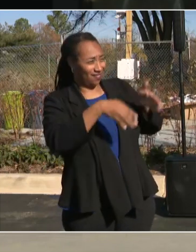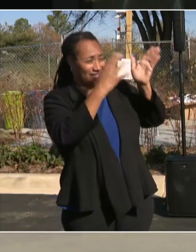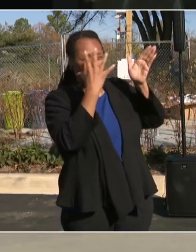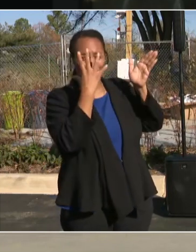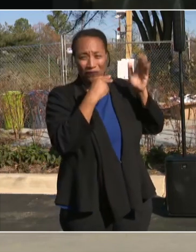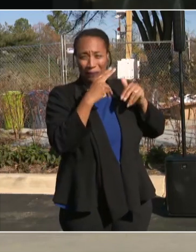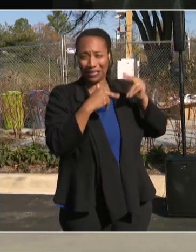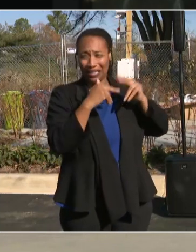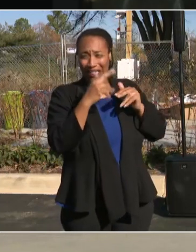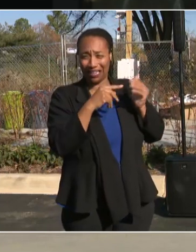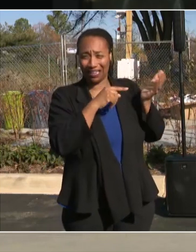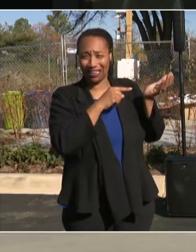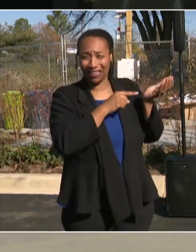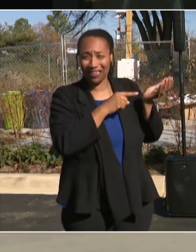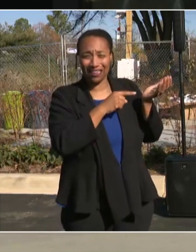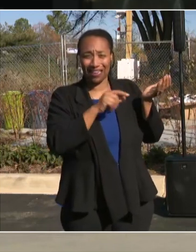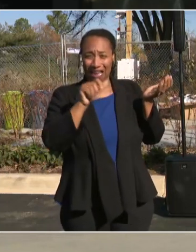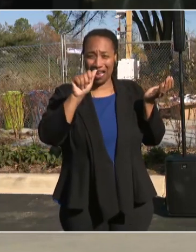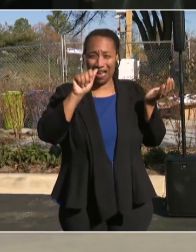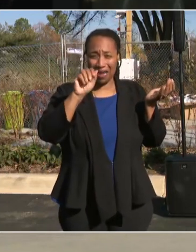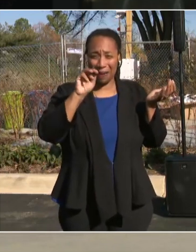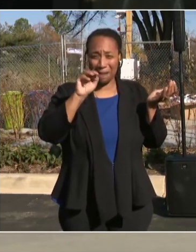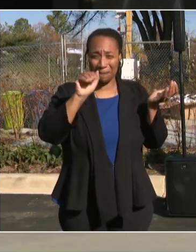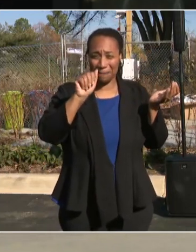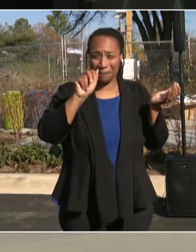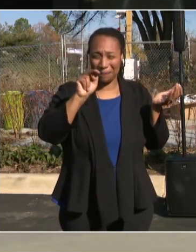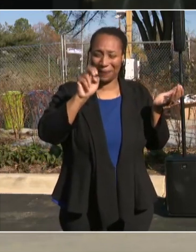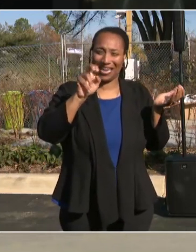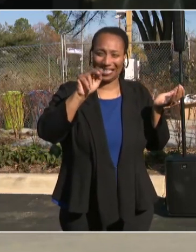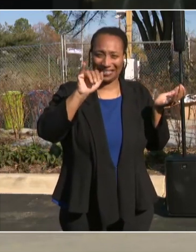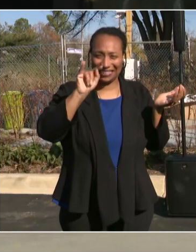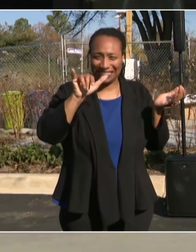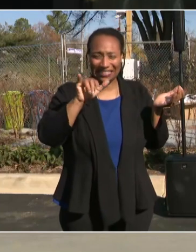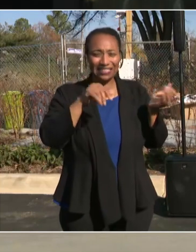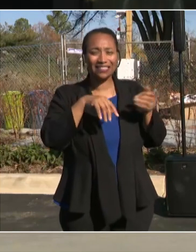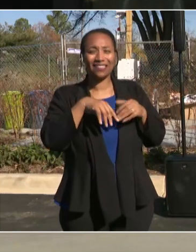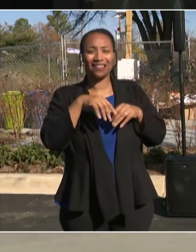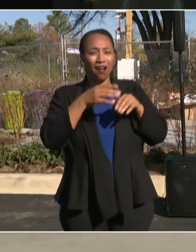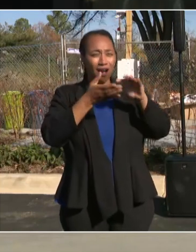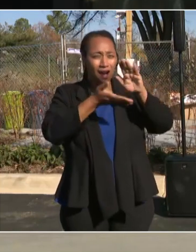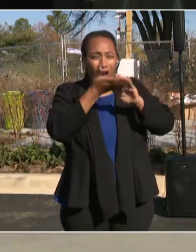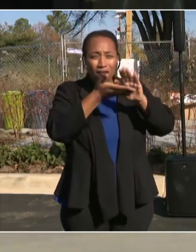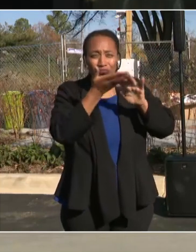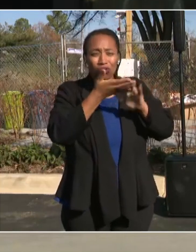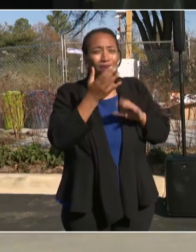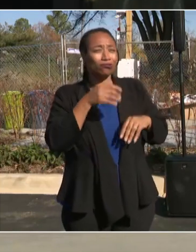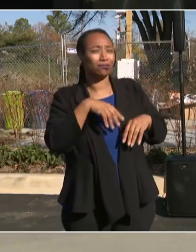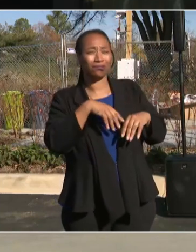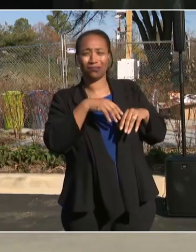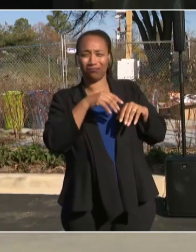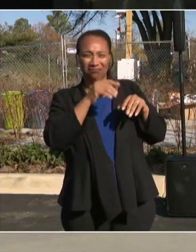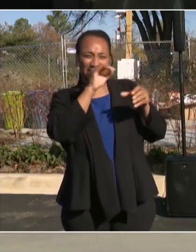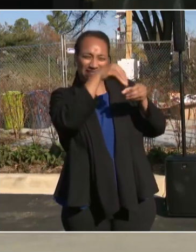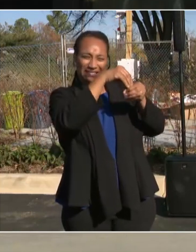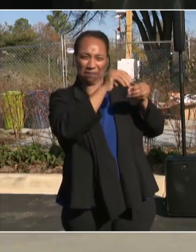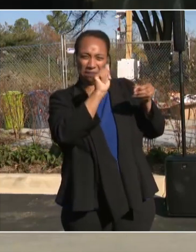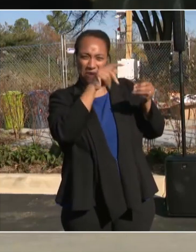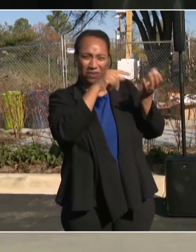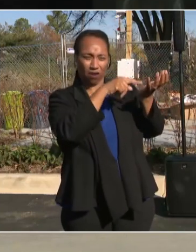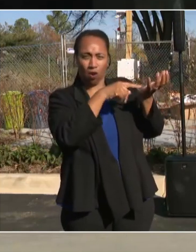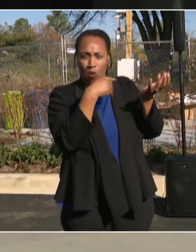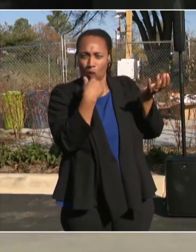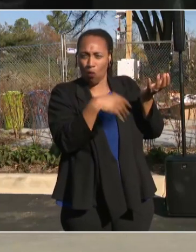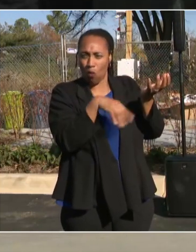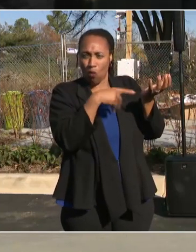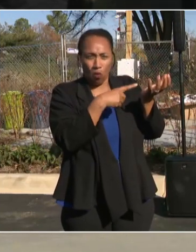to them, thank you. So we're approaching Thanksgiving, and we have a lot to celebrate, don't we? We have a lot to be thankful for. We